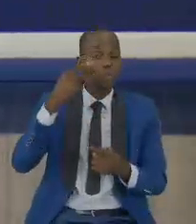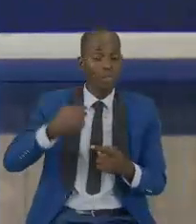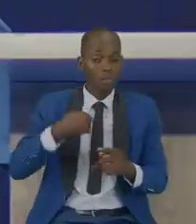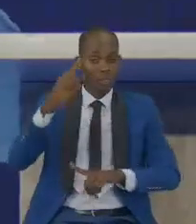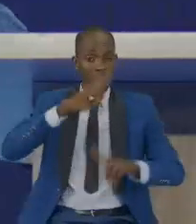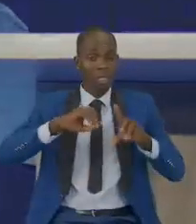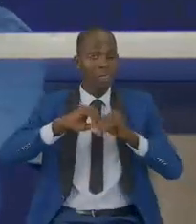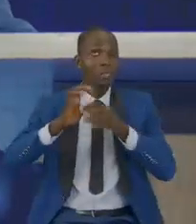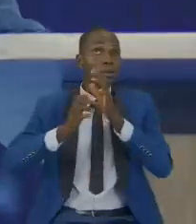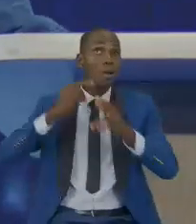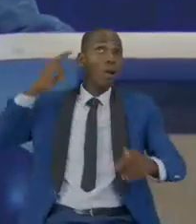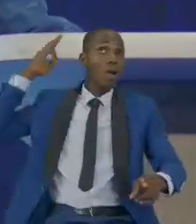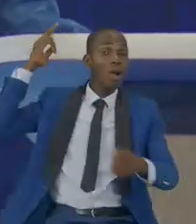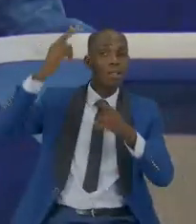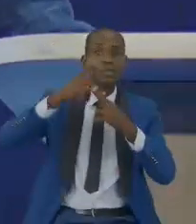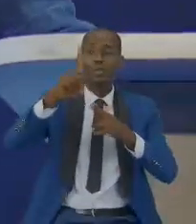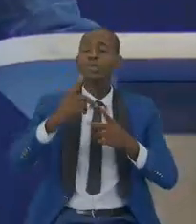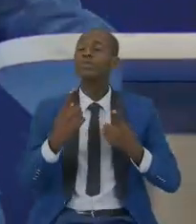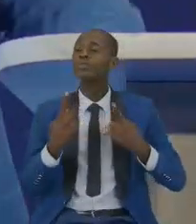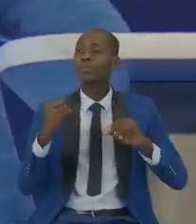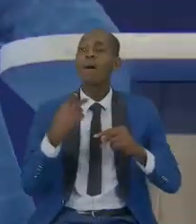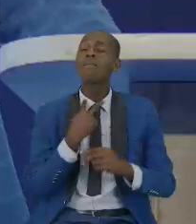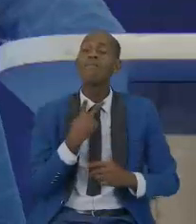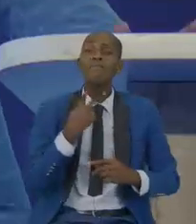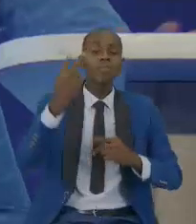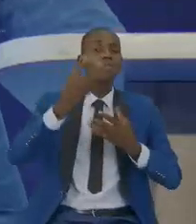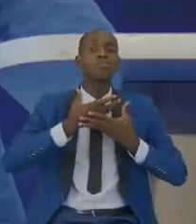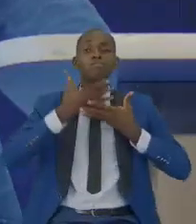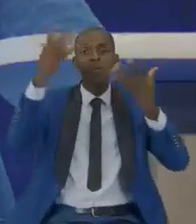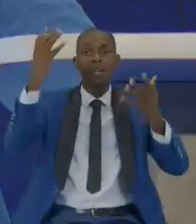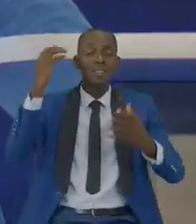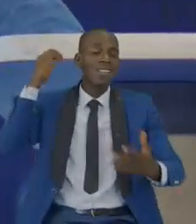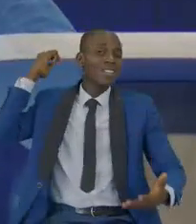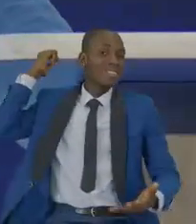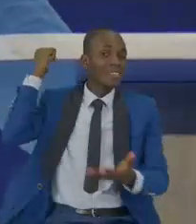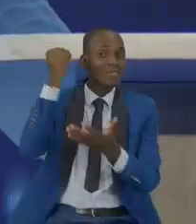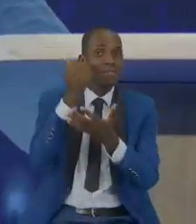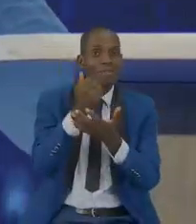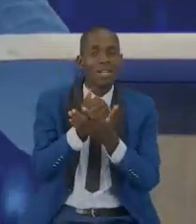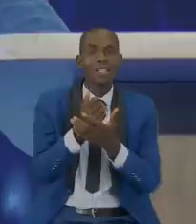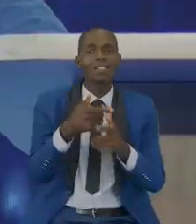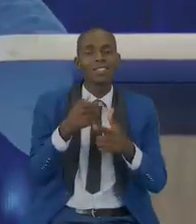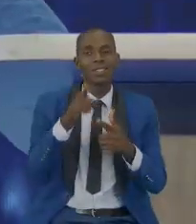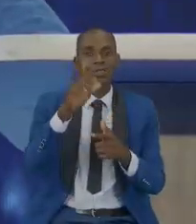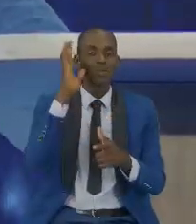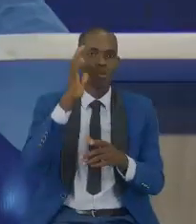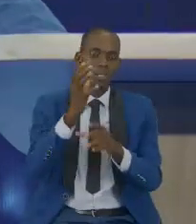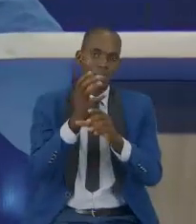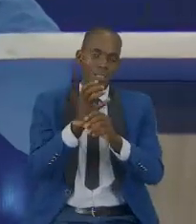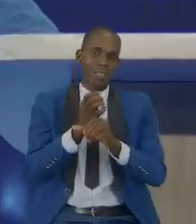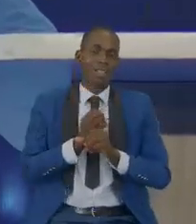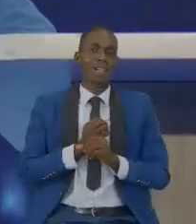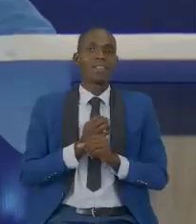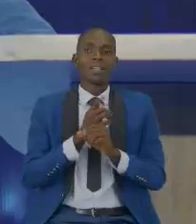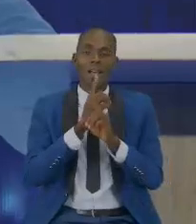discover that realization of the healing, of the deliverance, of